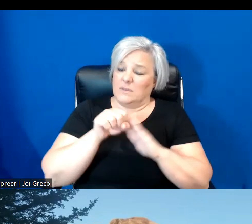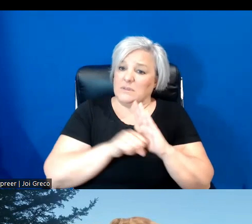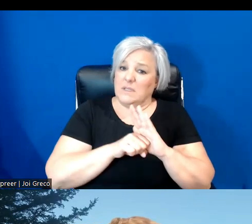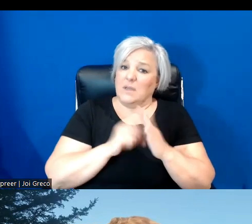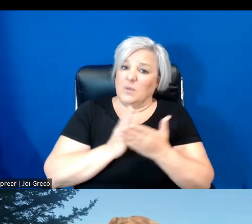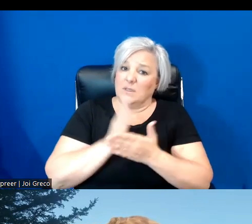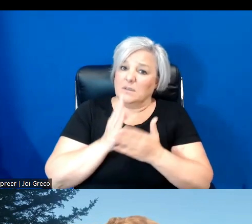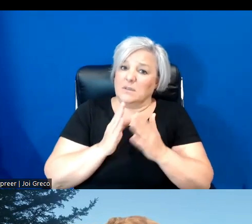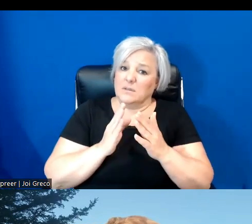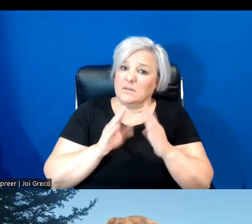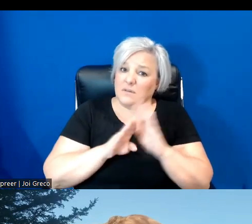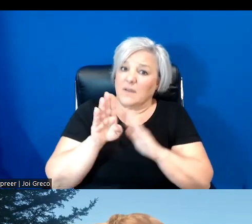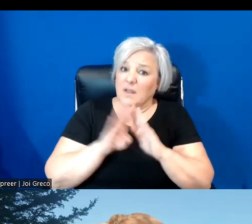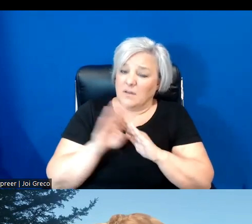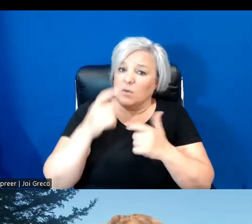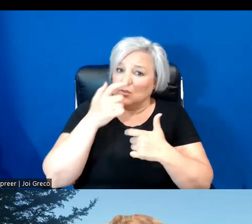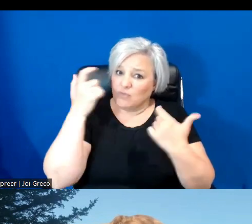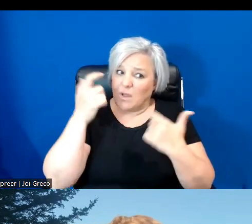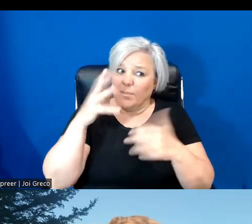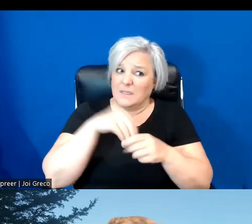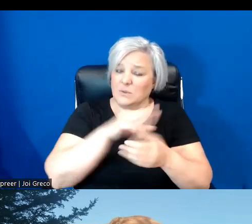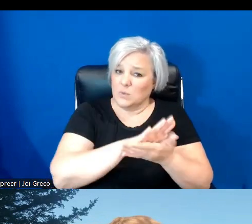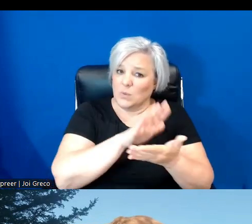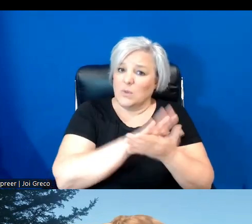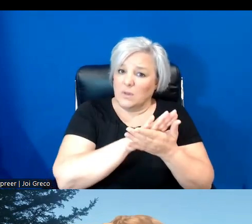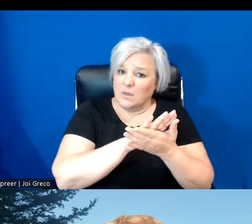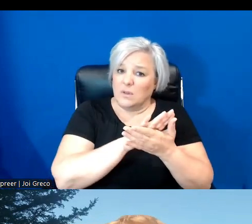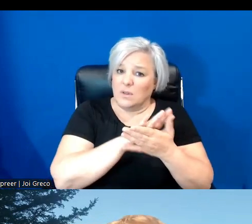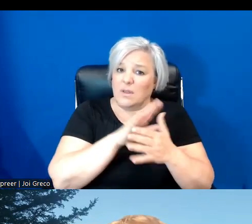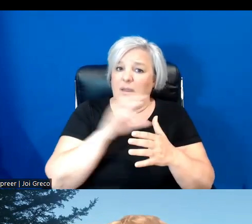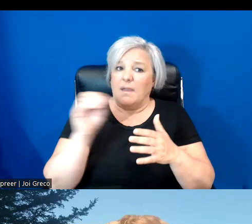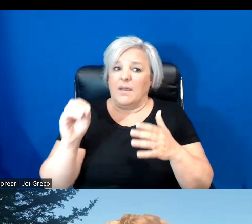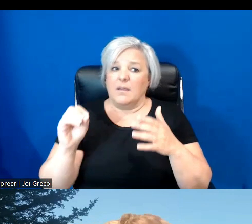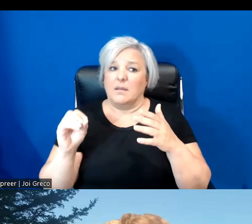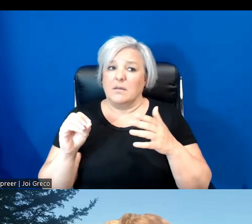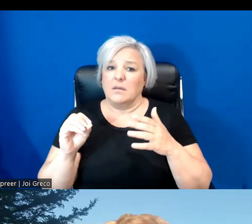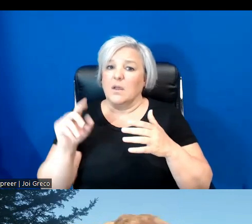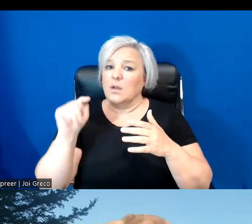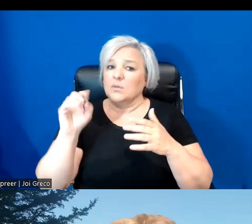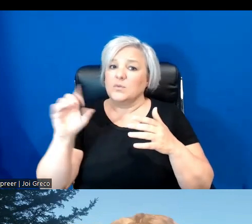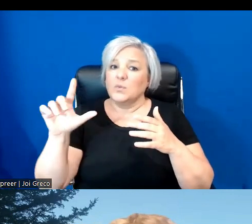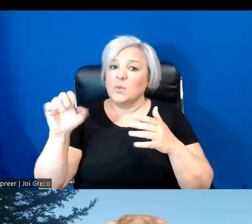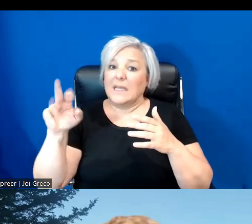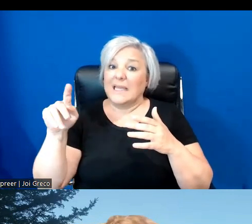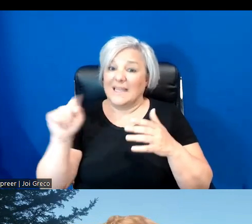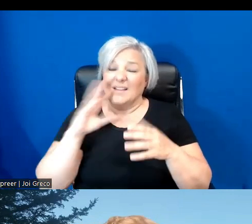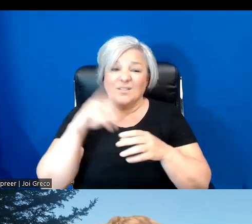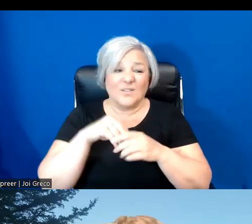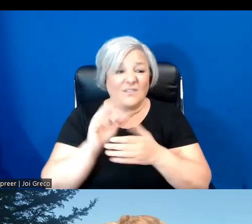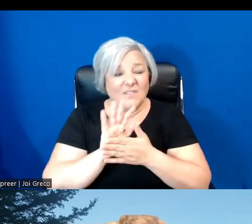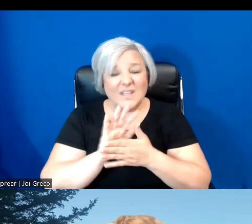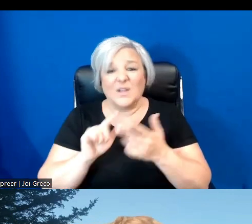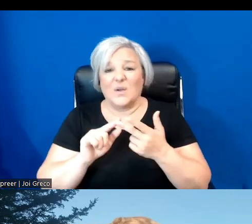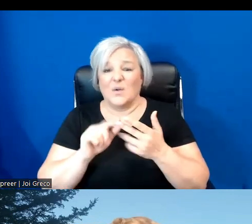a framework for trauma-informed schools and a toolkit that includes videos and milestones